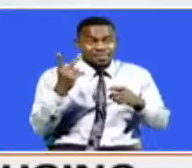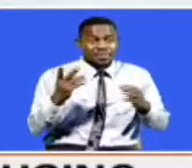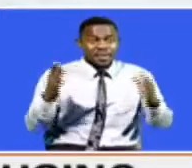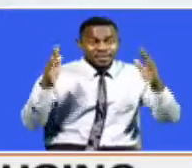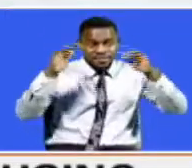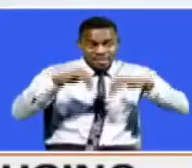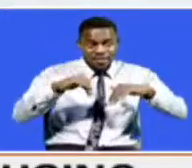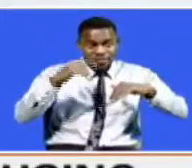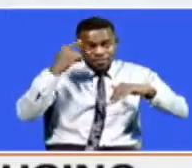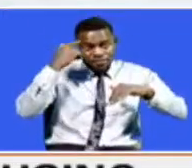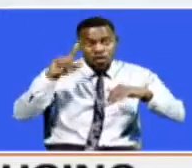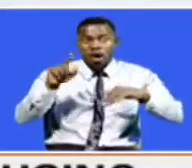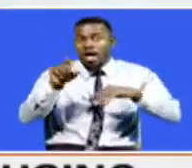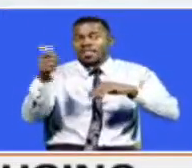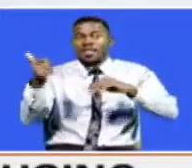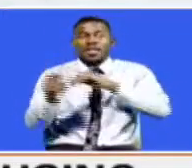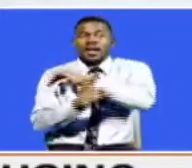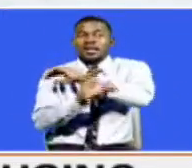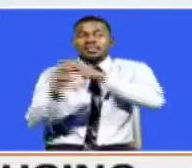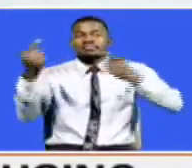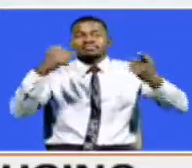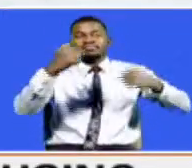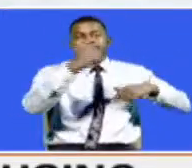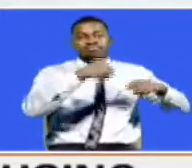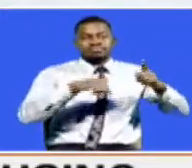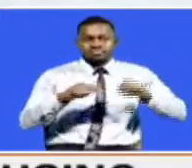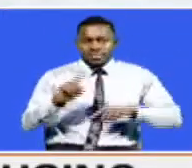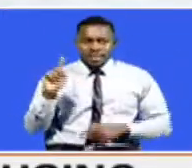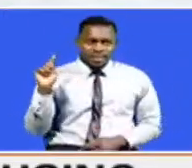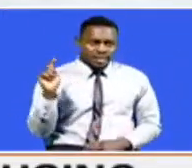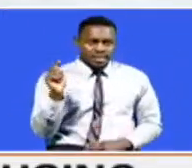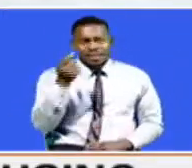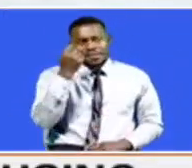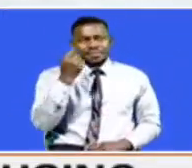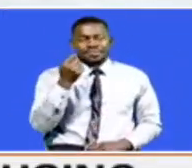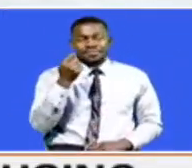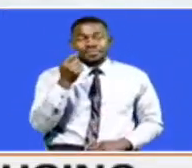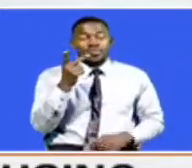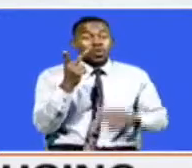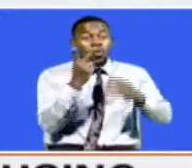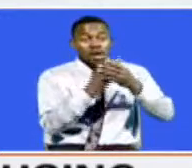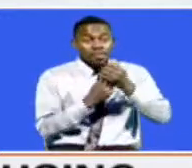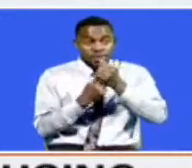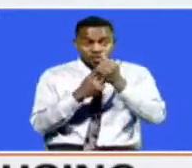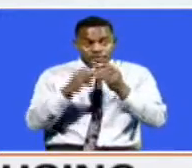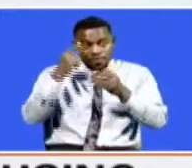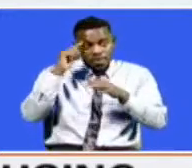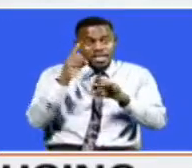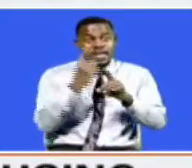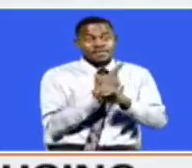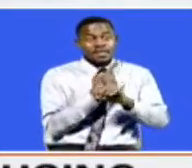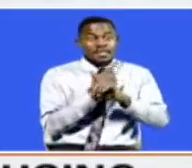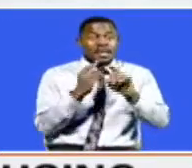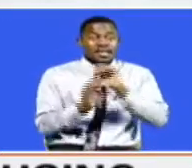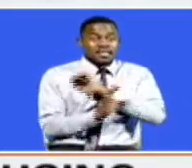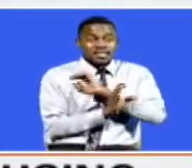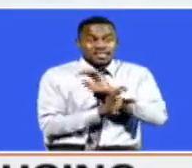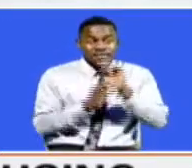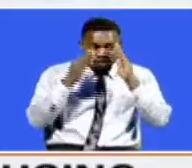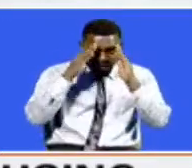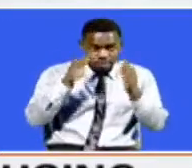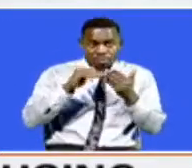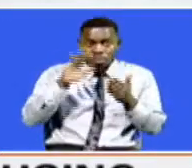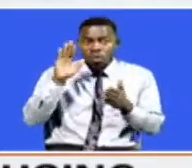Center. The diaspora's contribution through remittances has overtaken the performance of our major exports and